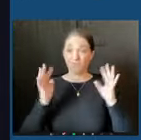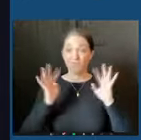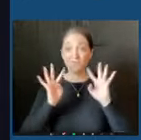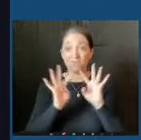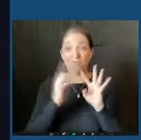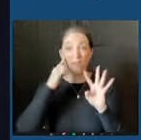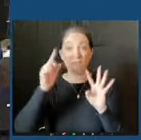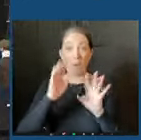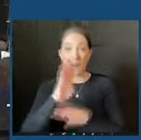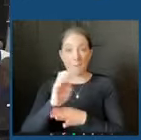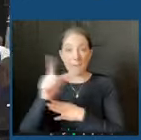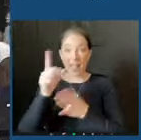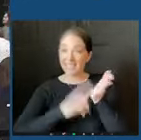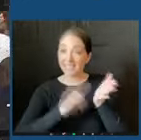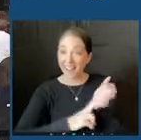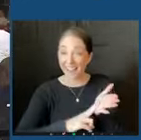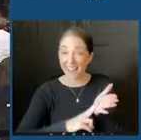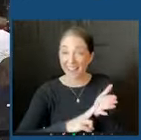about it? We're good?